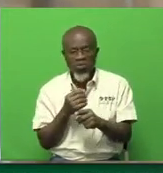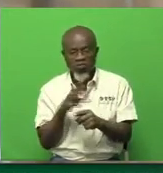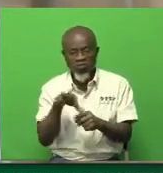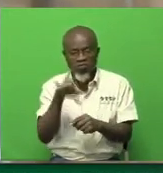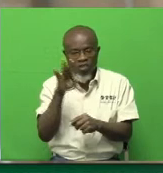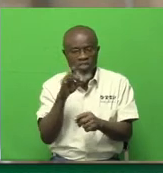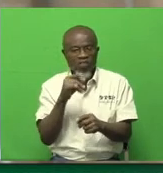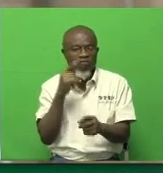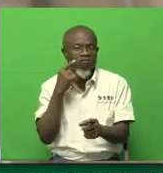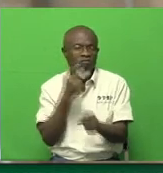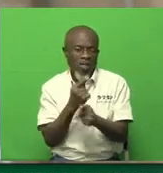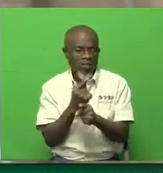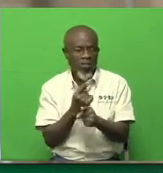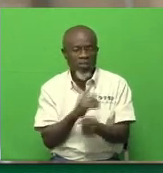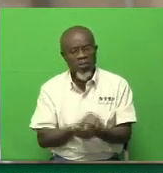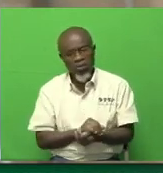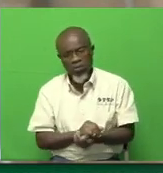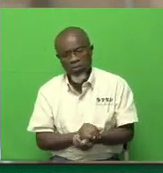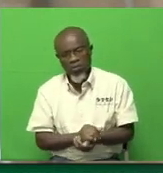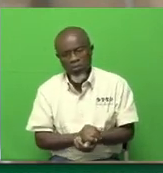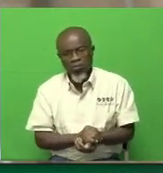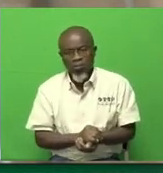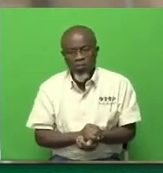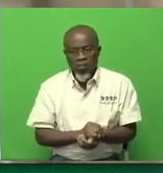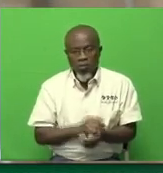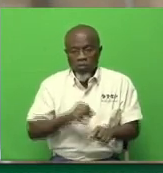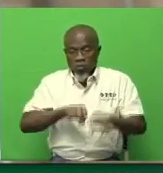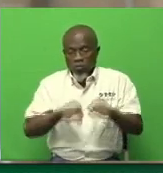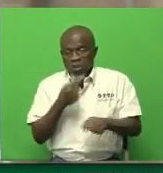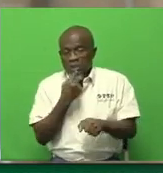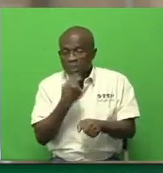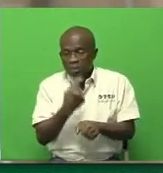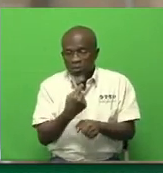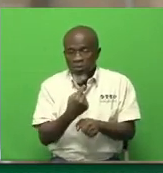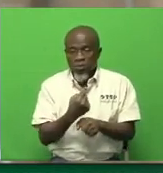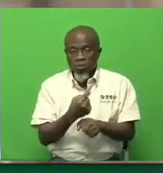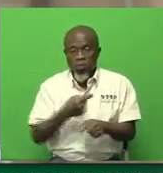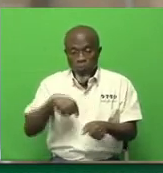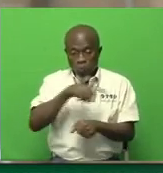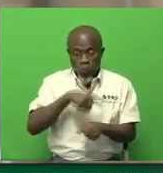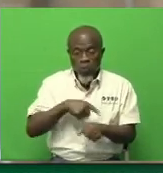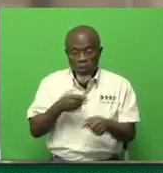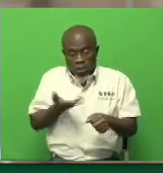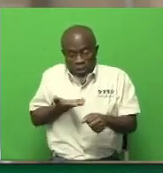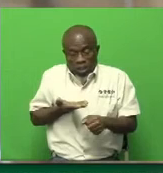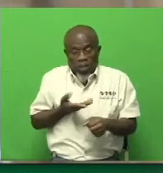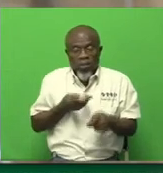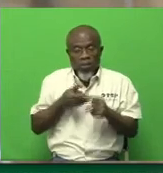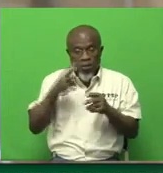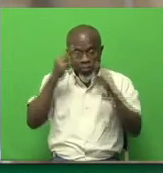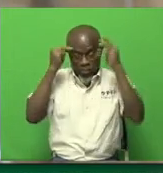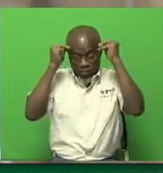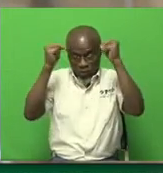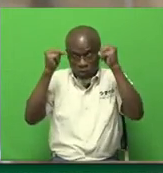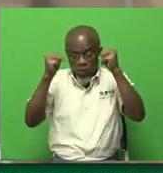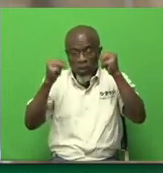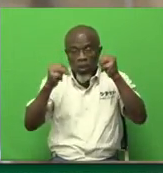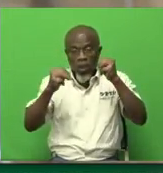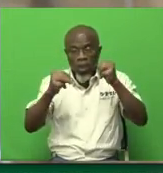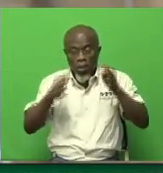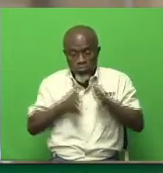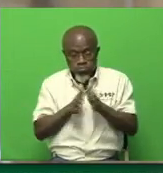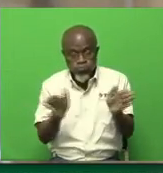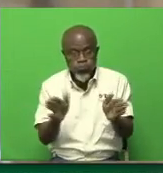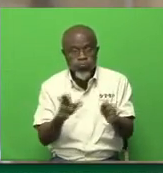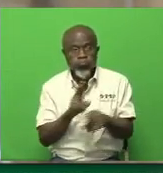and therefore I tell you Mr Deputy speaker we in the ministry of Public Utilities we continue to